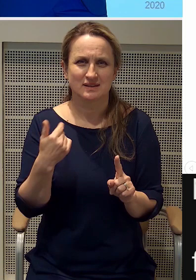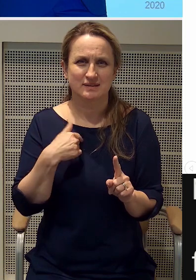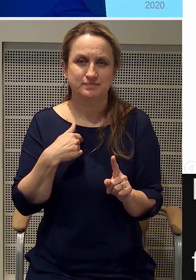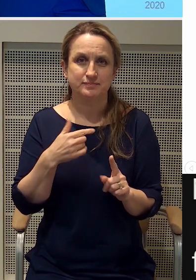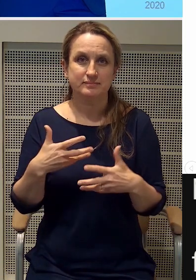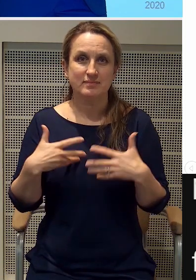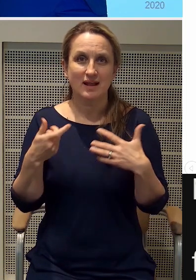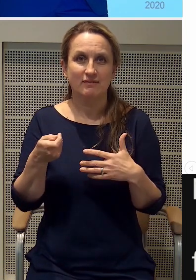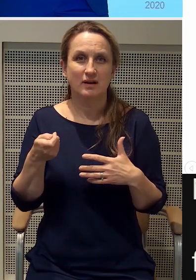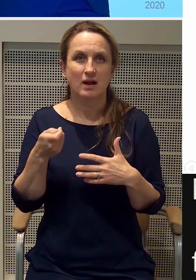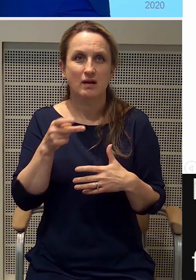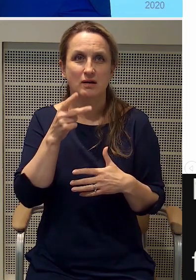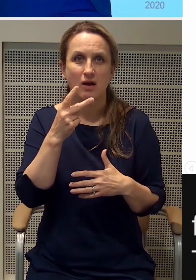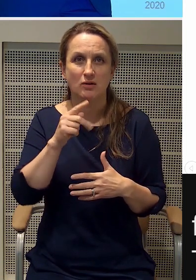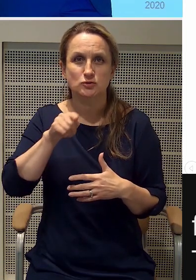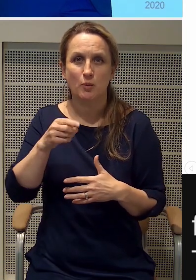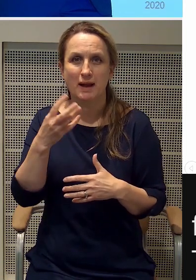finally gets on the list.